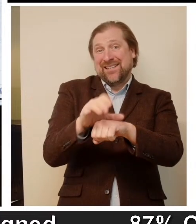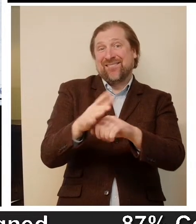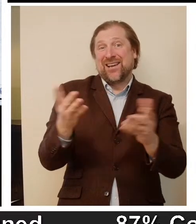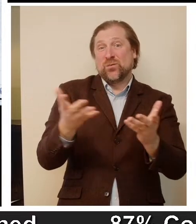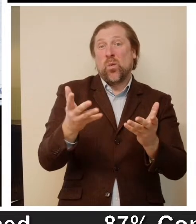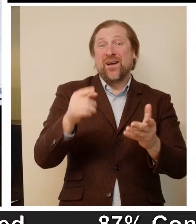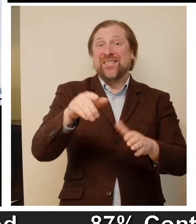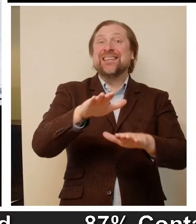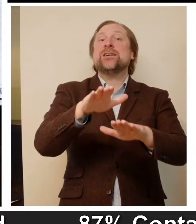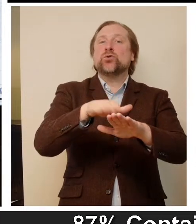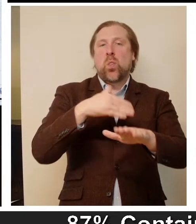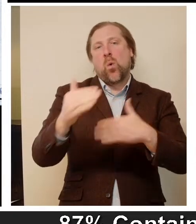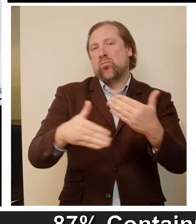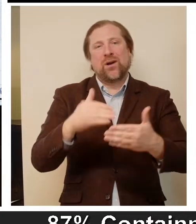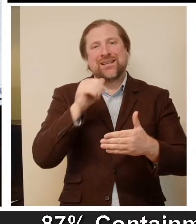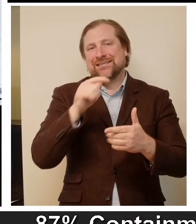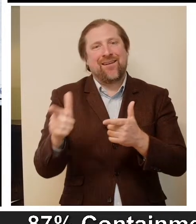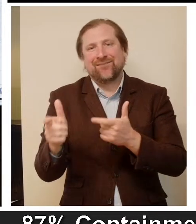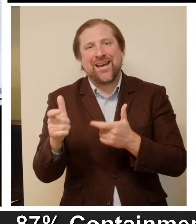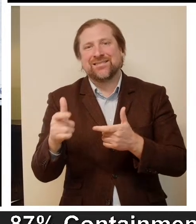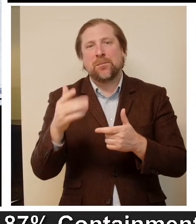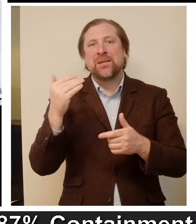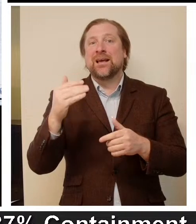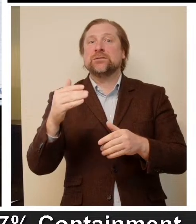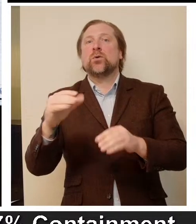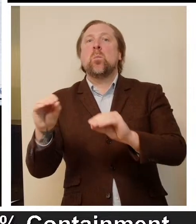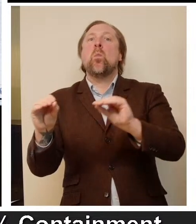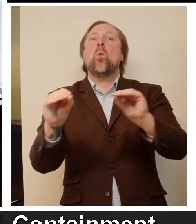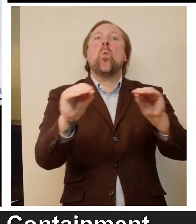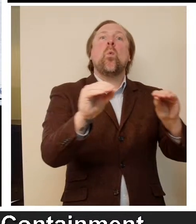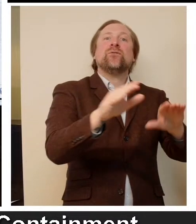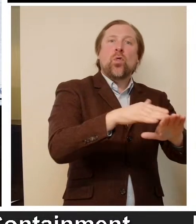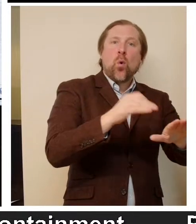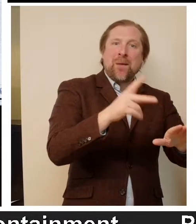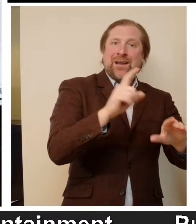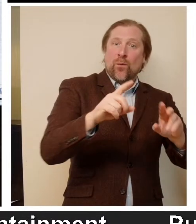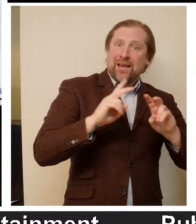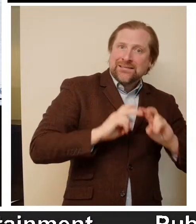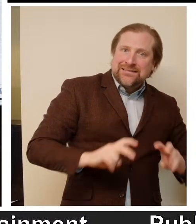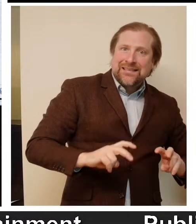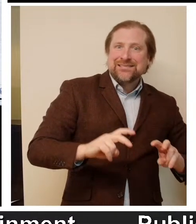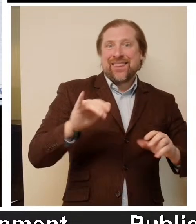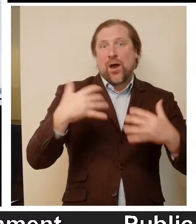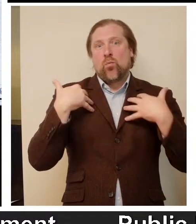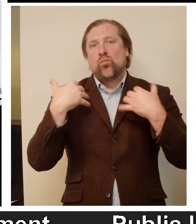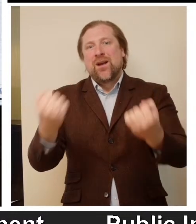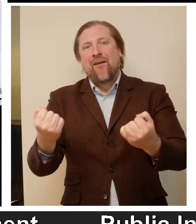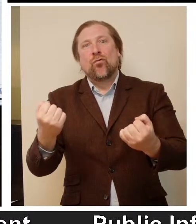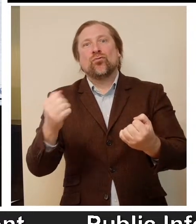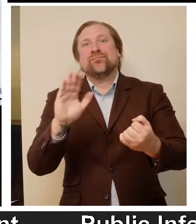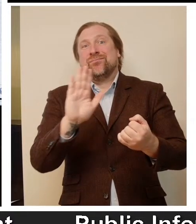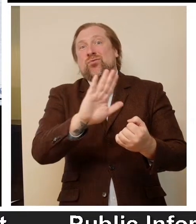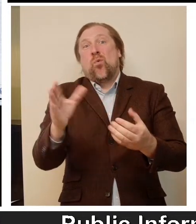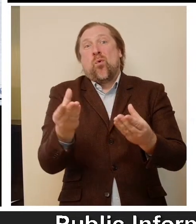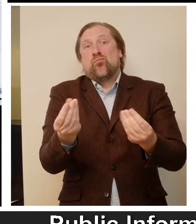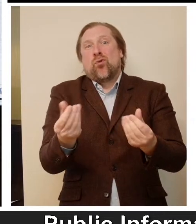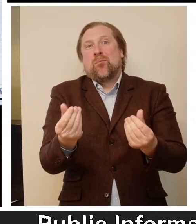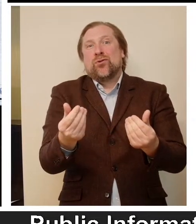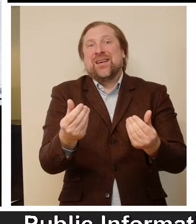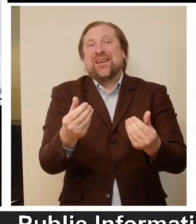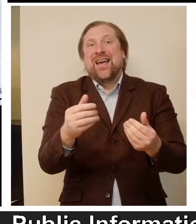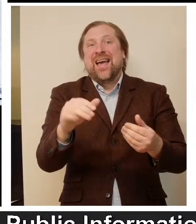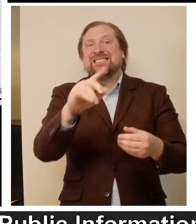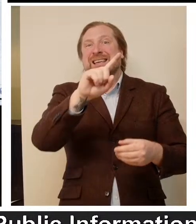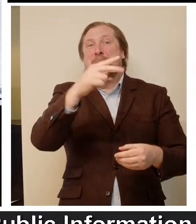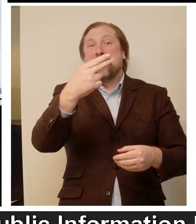this is a slow process because they're going to be moving back in. They're going to be assessing and recovering your property, which is addressing the